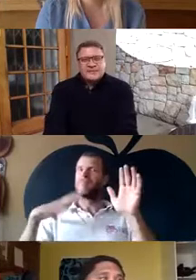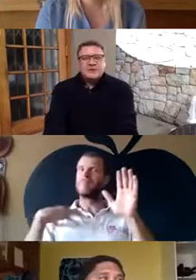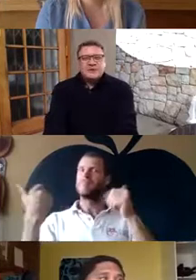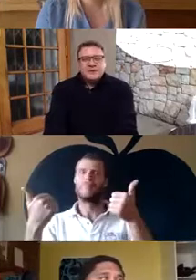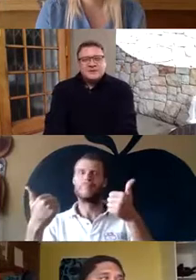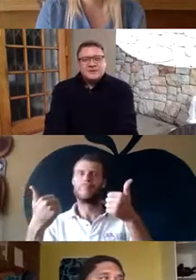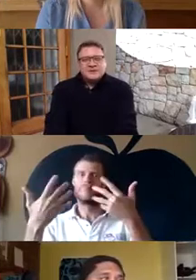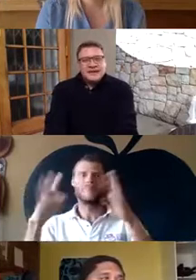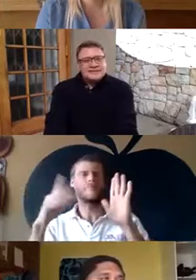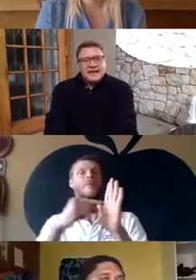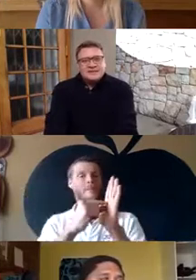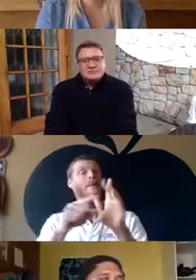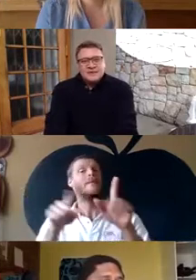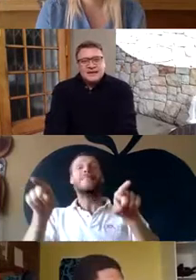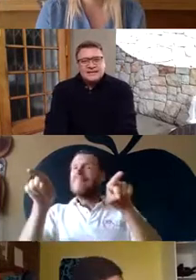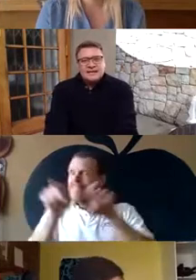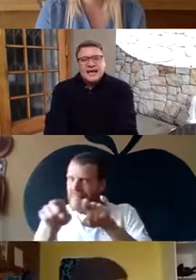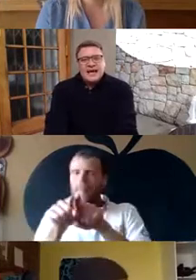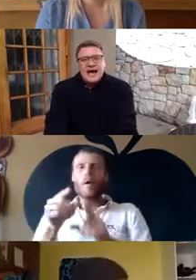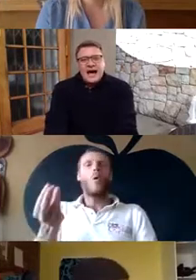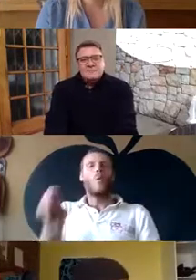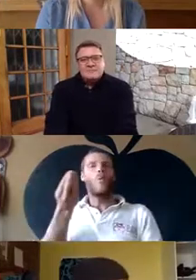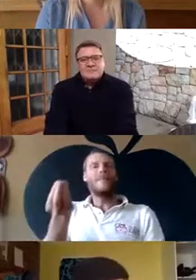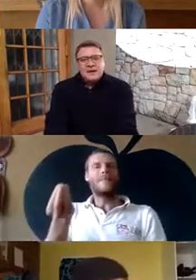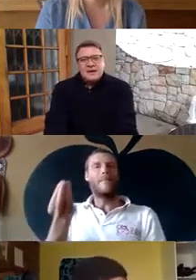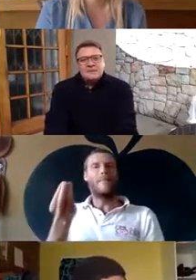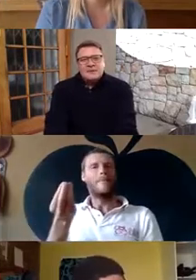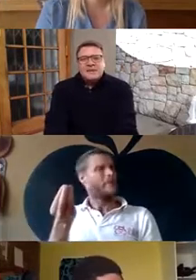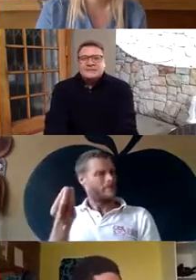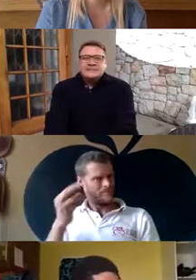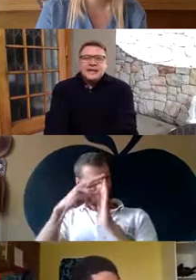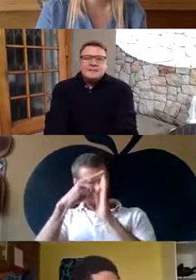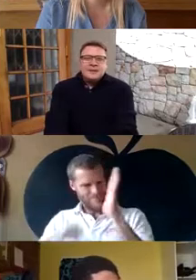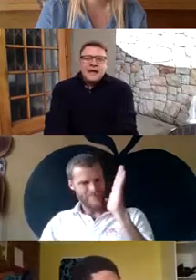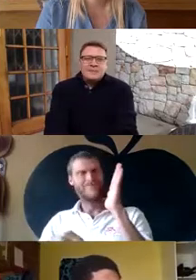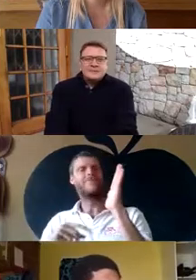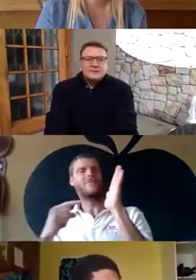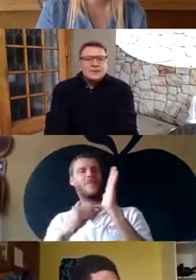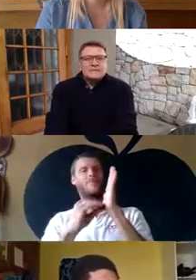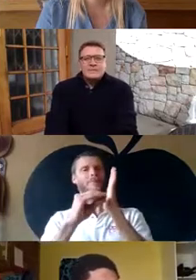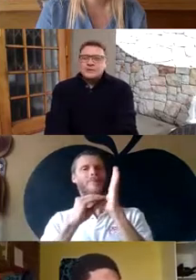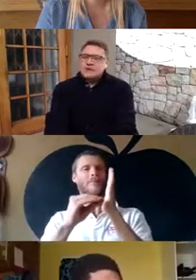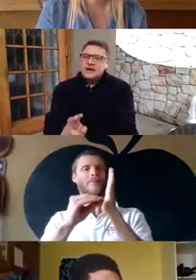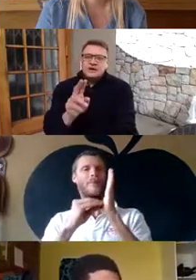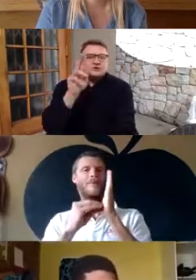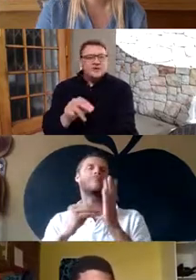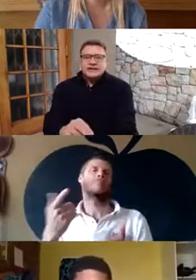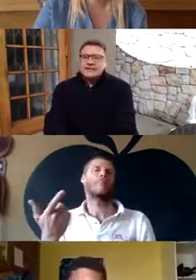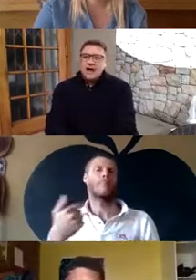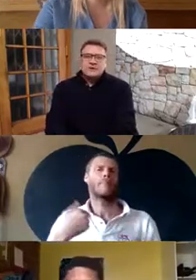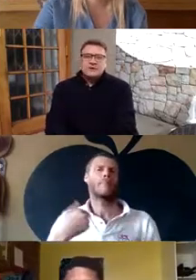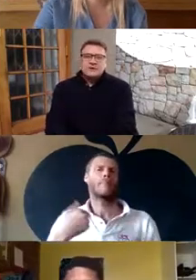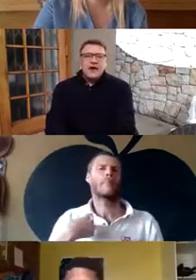You will see it will convert into text, and that's brilliant. But that's the same, it happens in WhatsApp. You drag your two